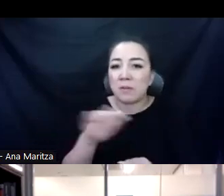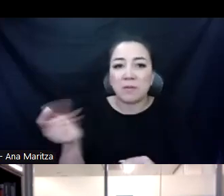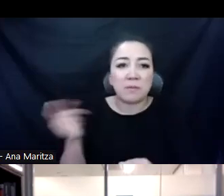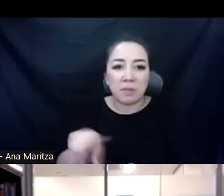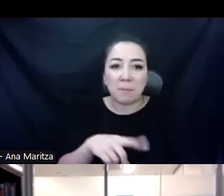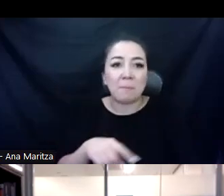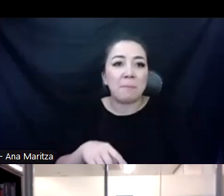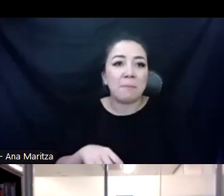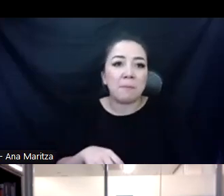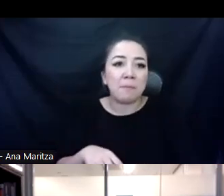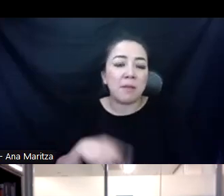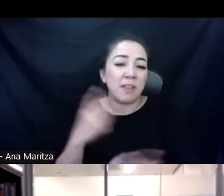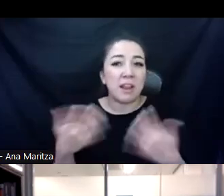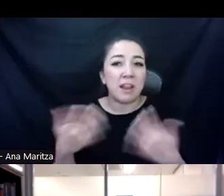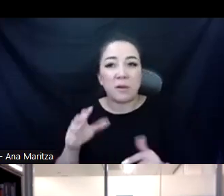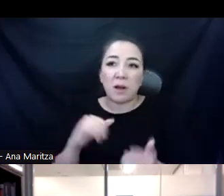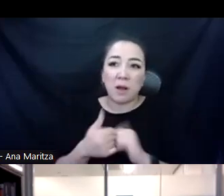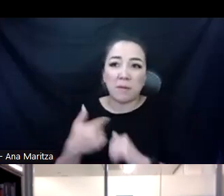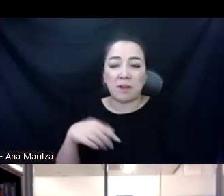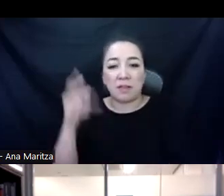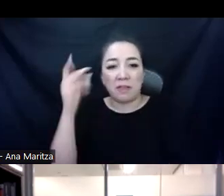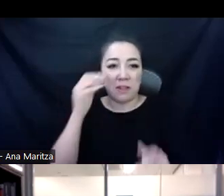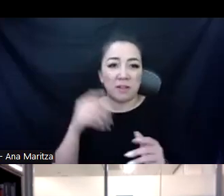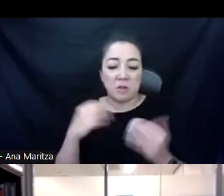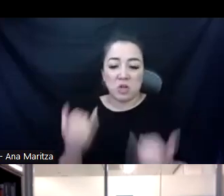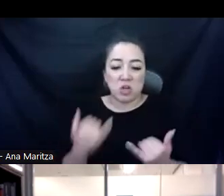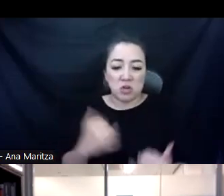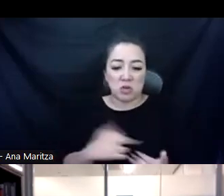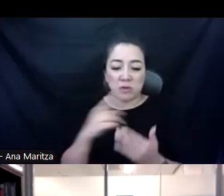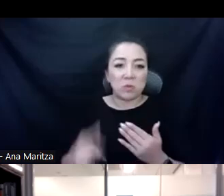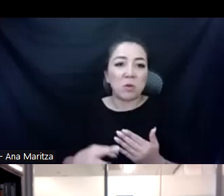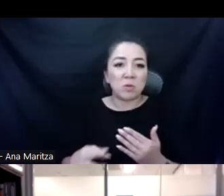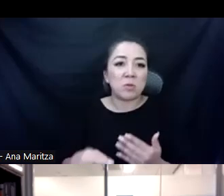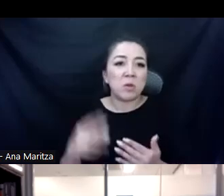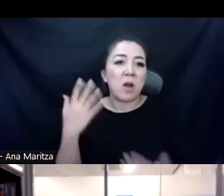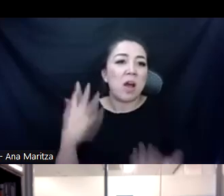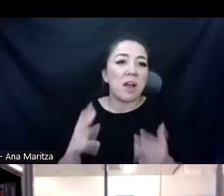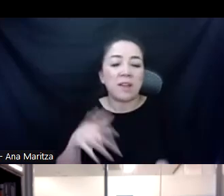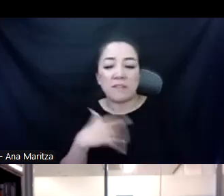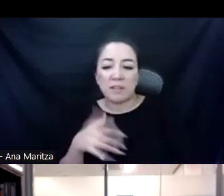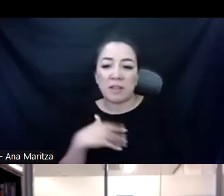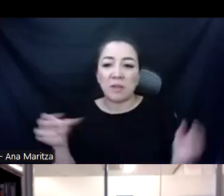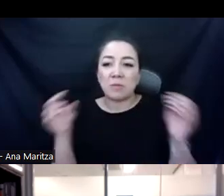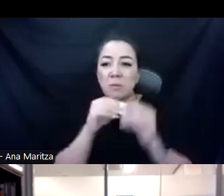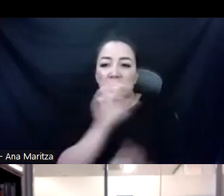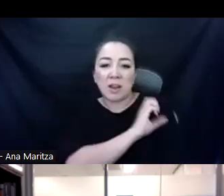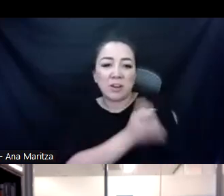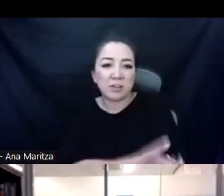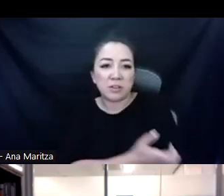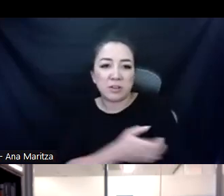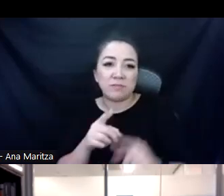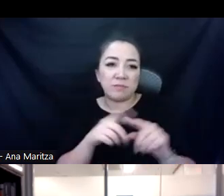I'm kind of thinking about the current results. So I sort of feel like there's more energy towards